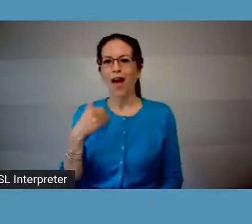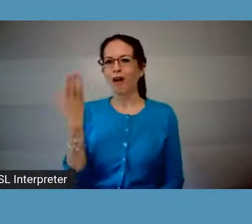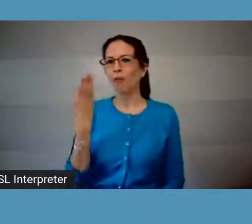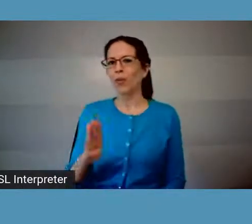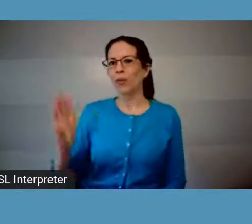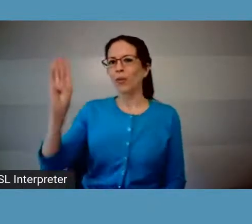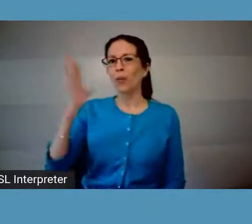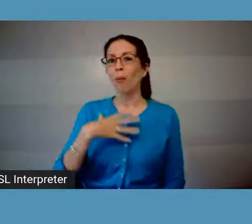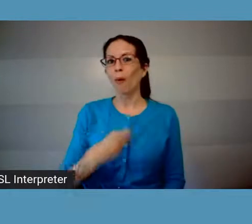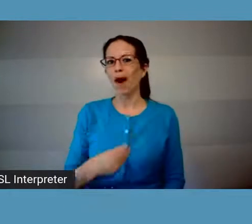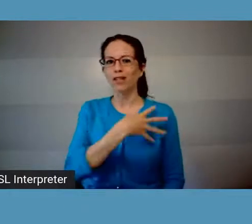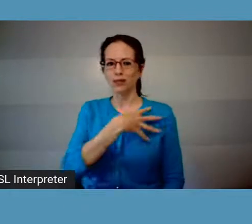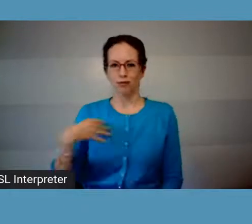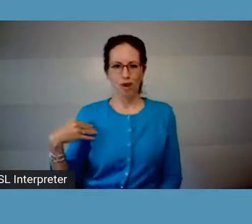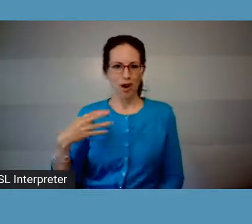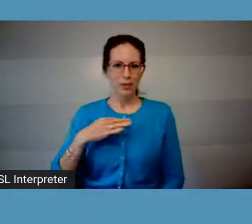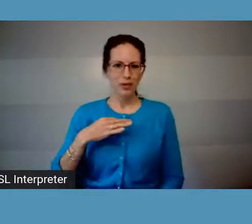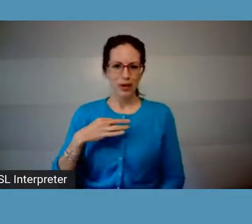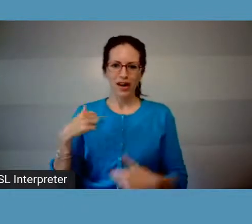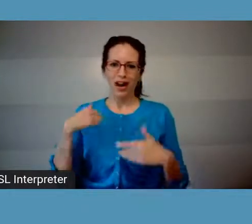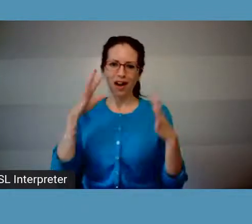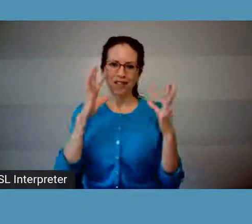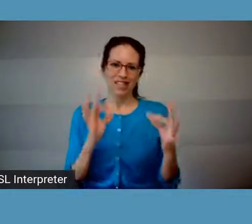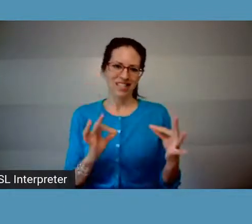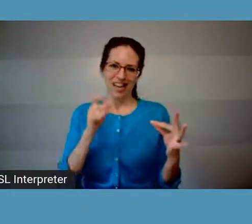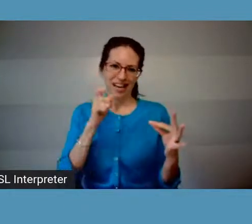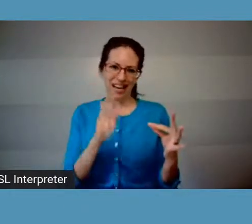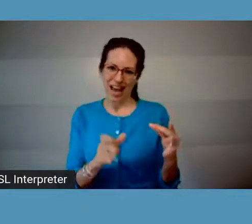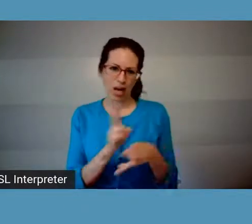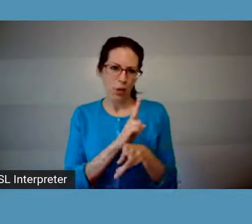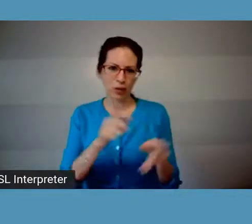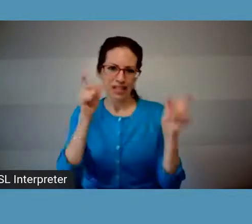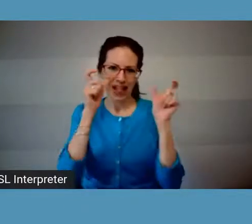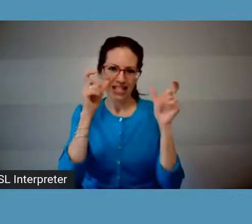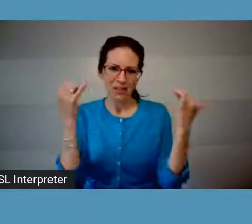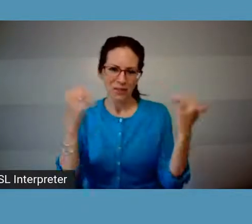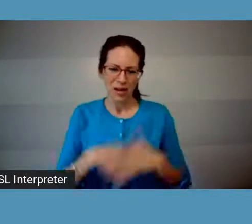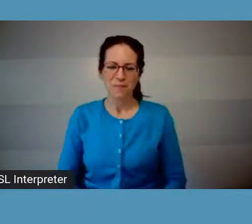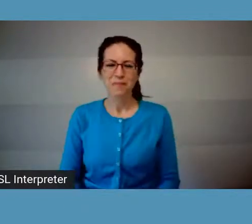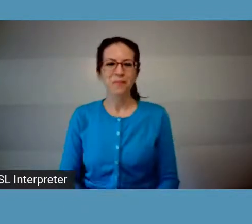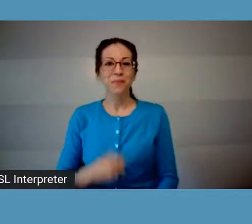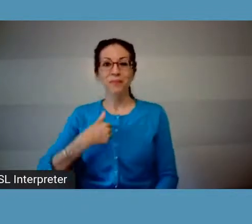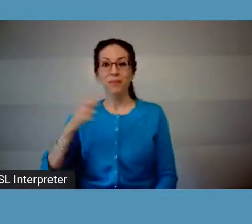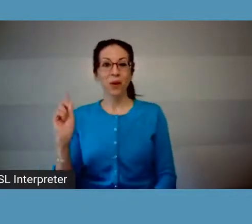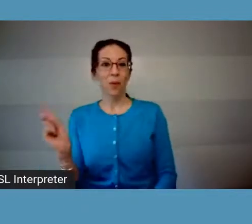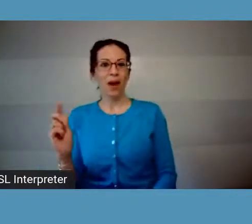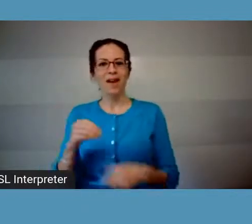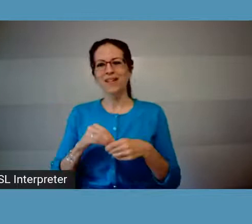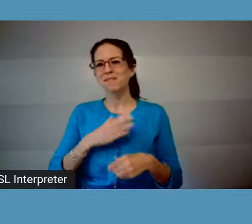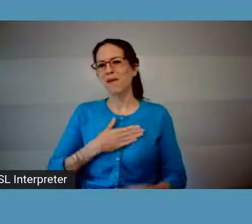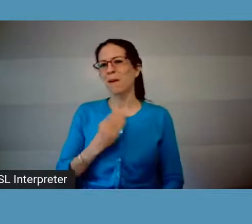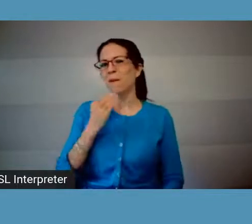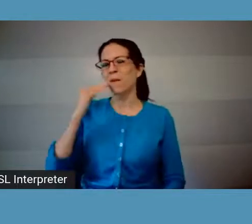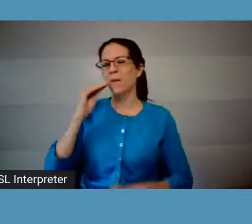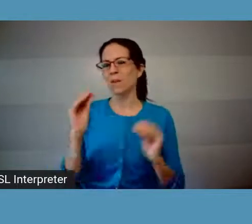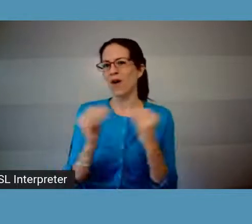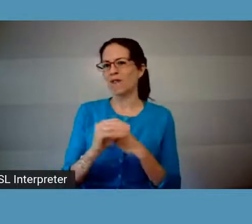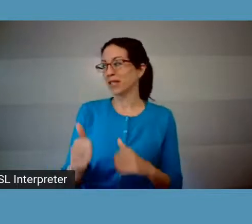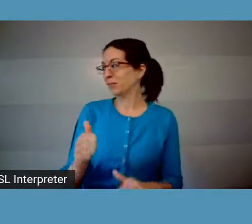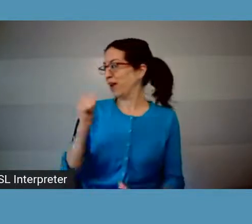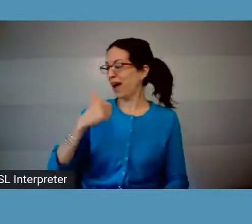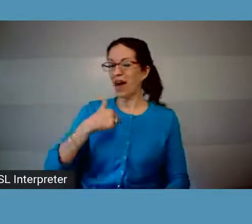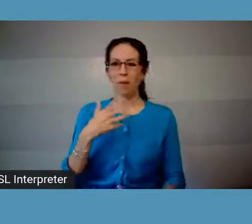striped shirt today, and I've decided to forego the glasses. I'm located in my home office, and behind me is a white wall with